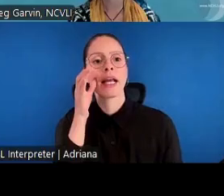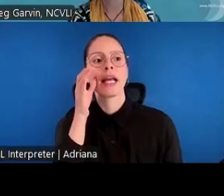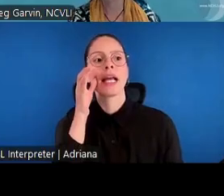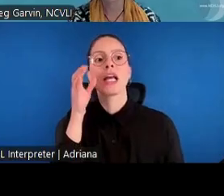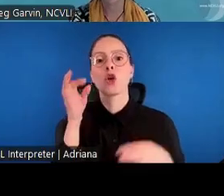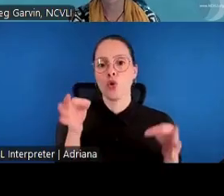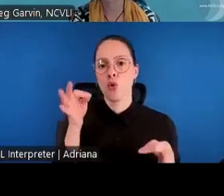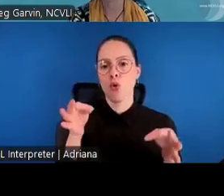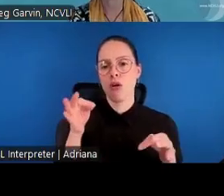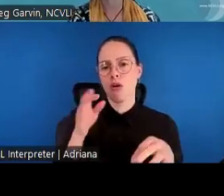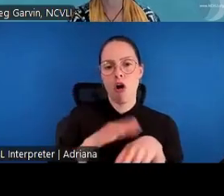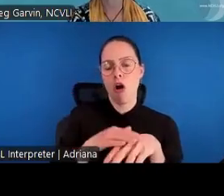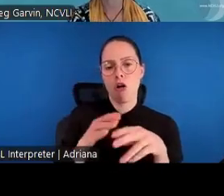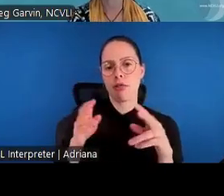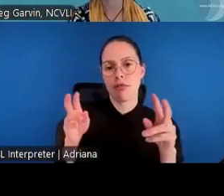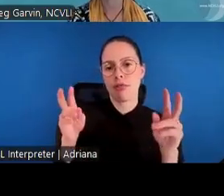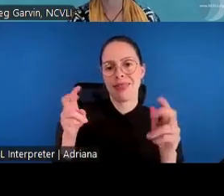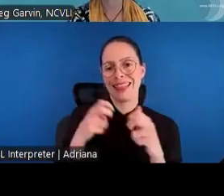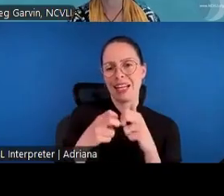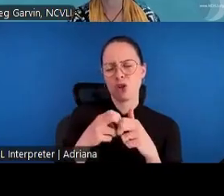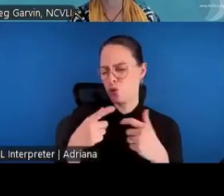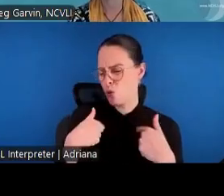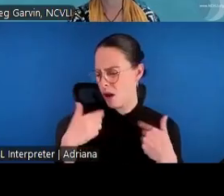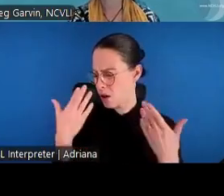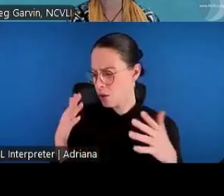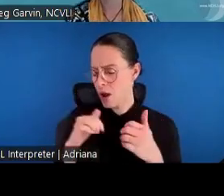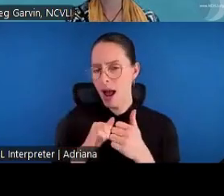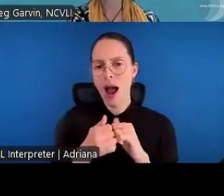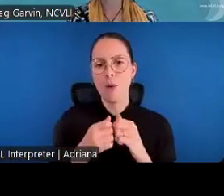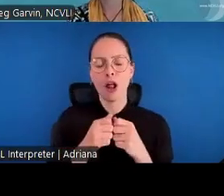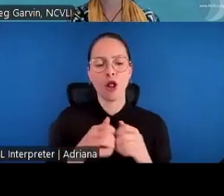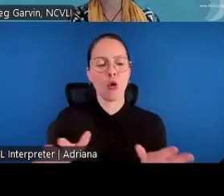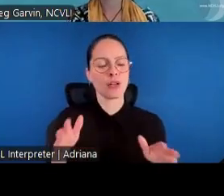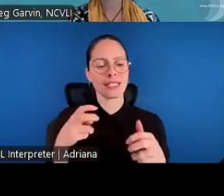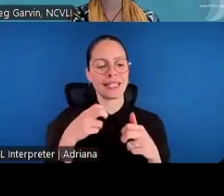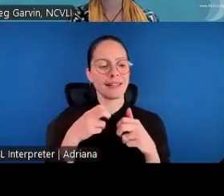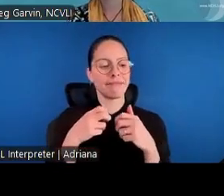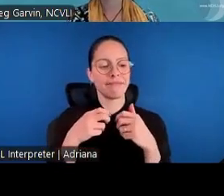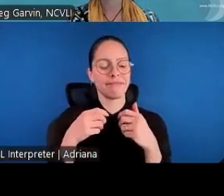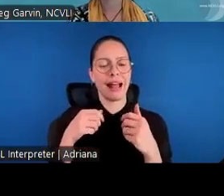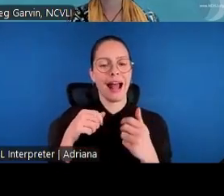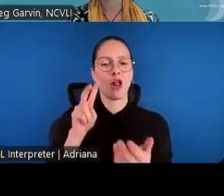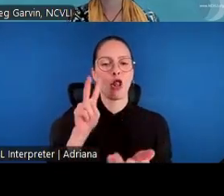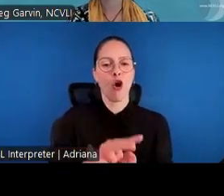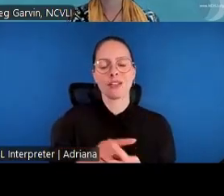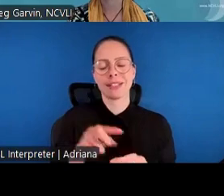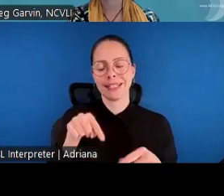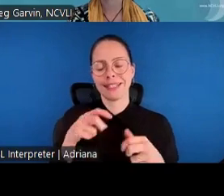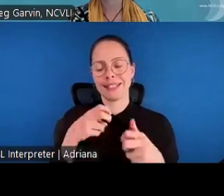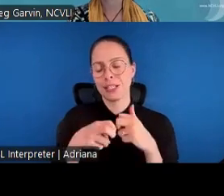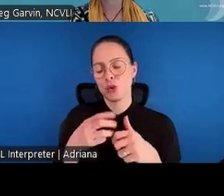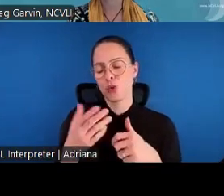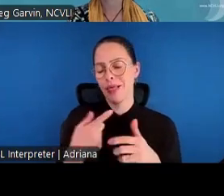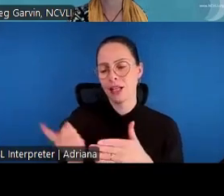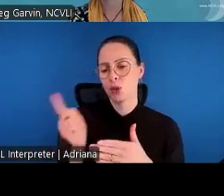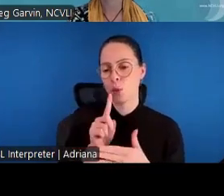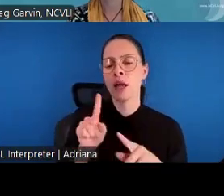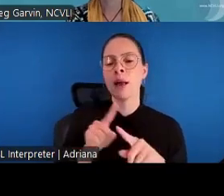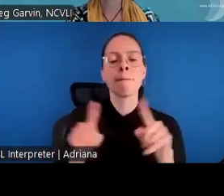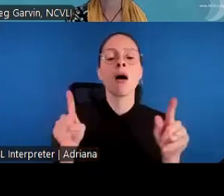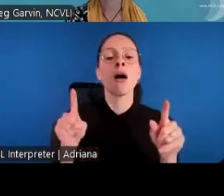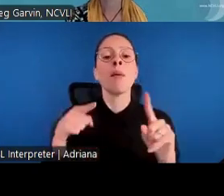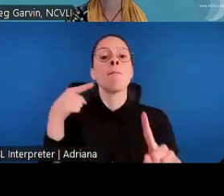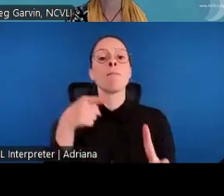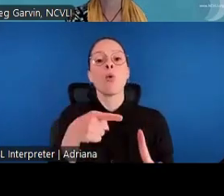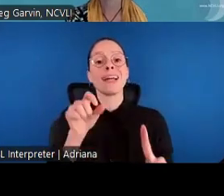I don't know how I lost this issue last week, but I lost it in a court last week. But the point is, even if you don't have it in